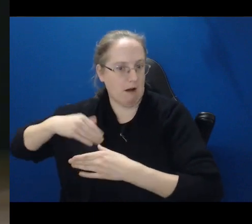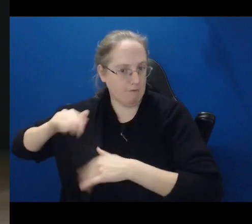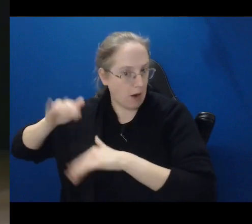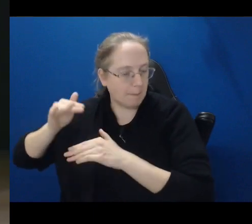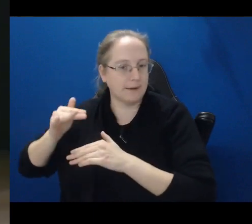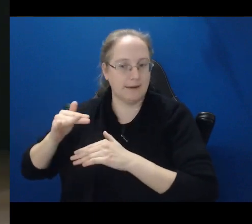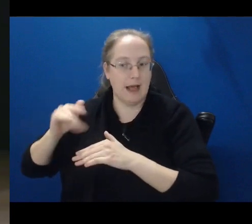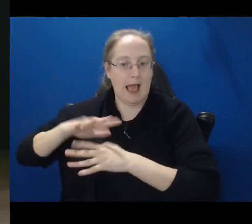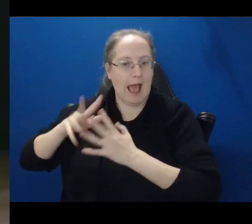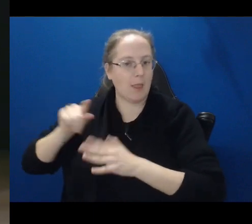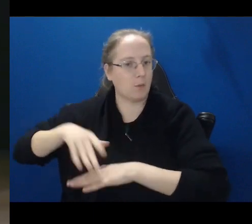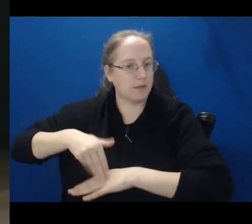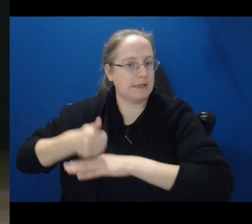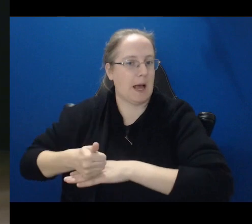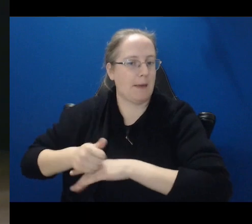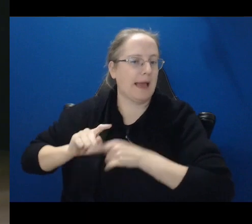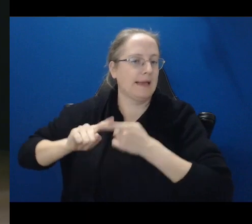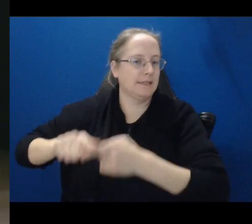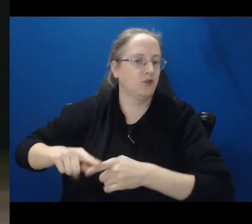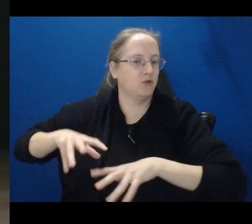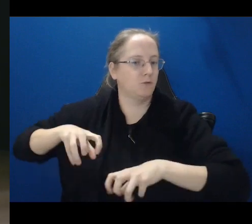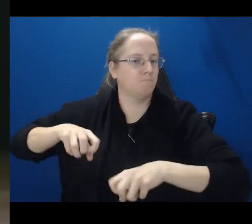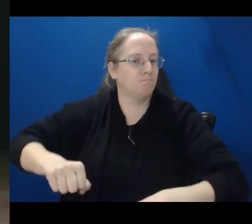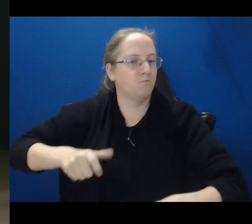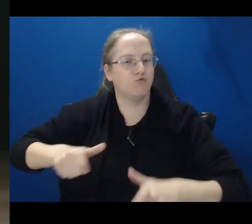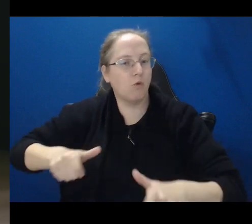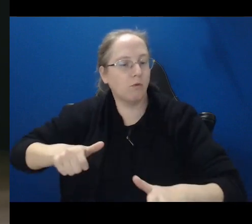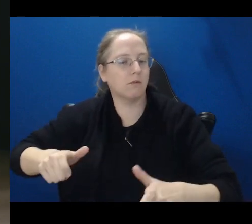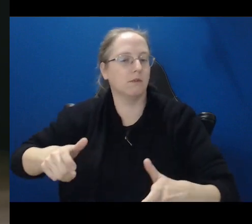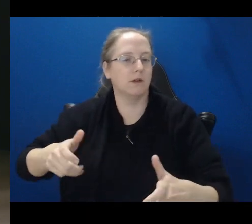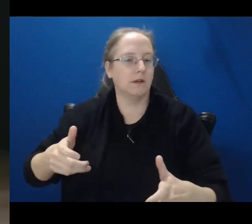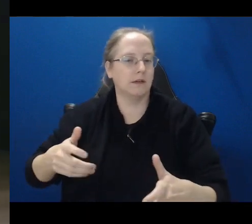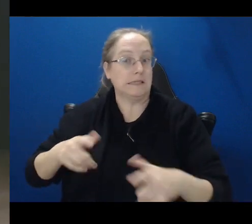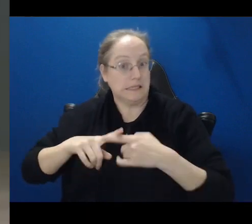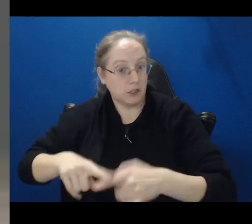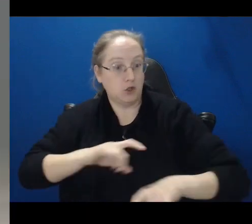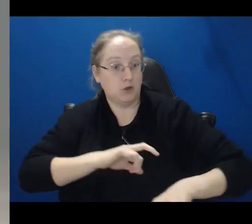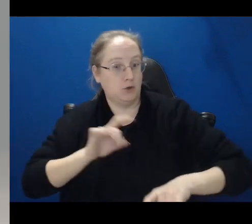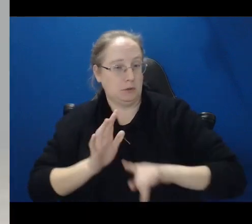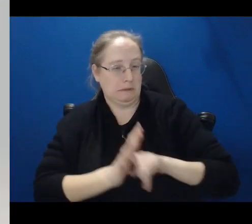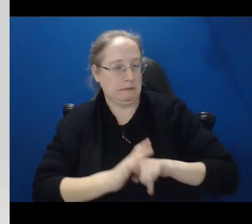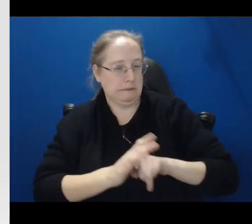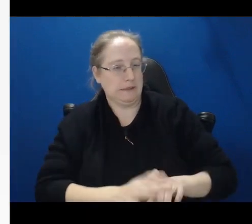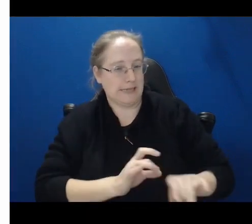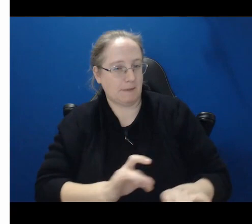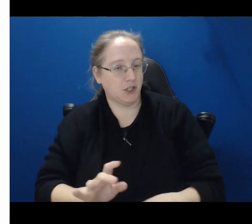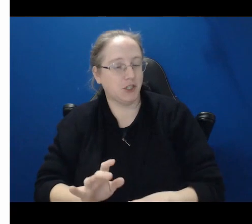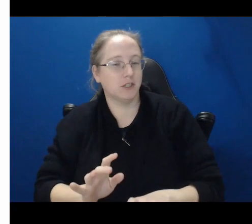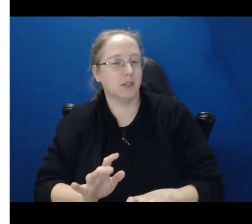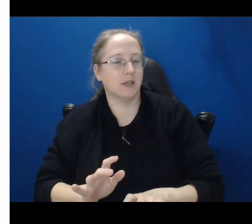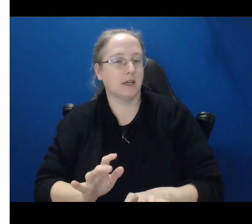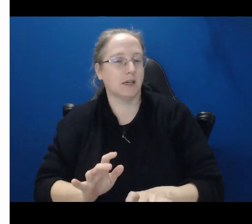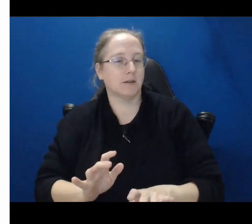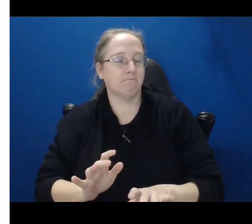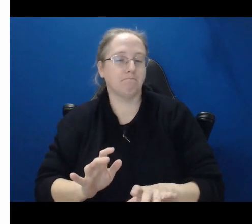continued to assert itself and continued to do damage, that should